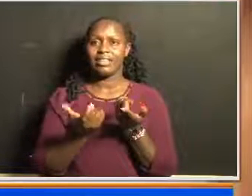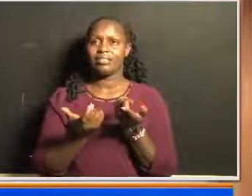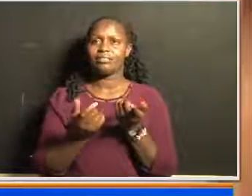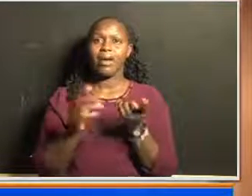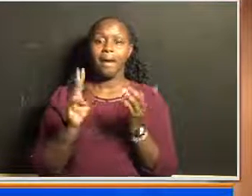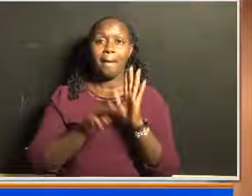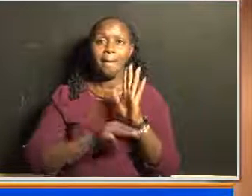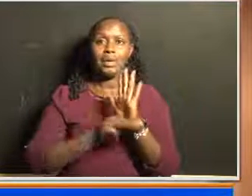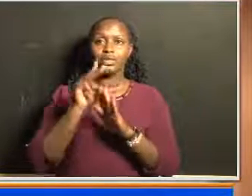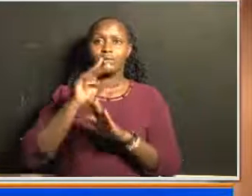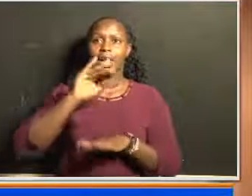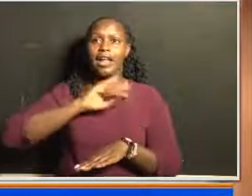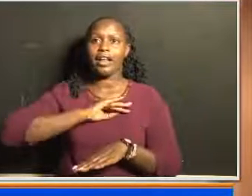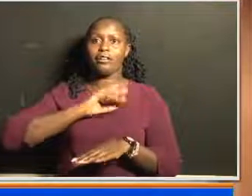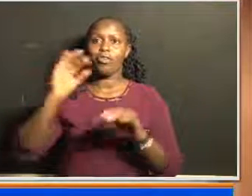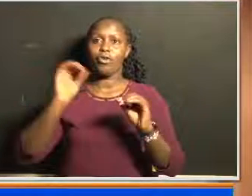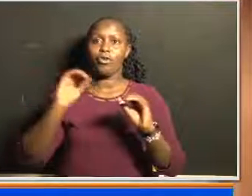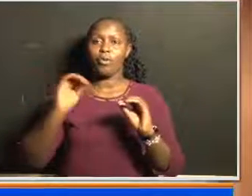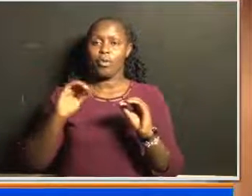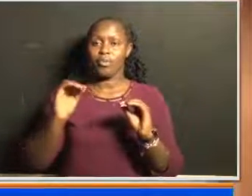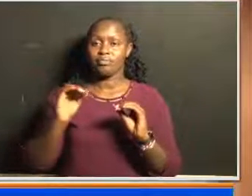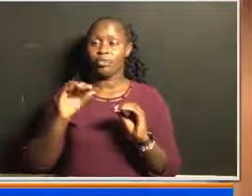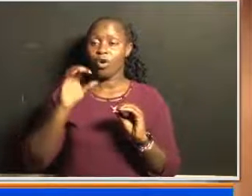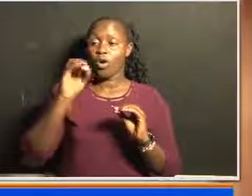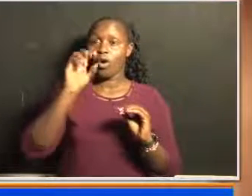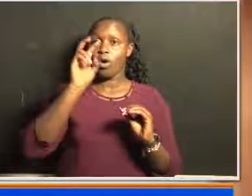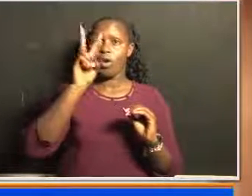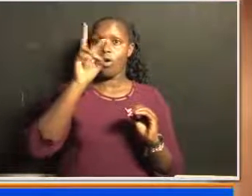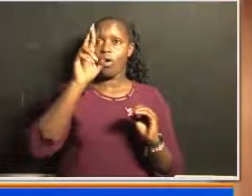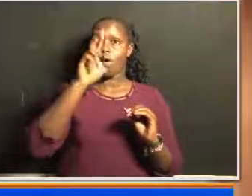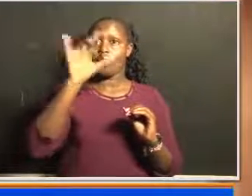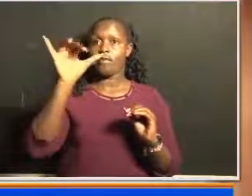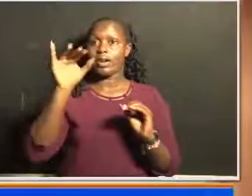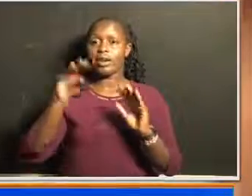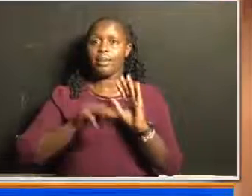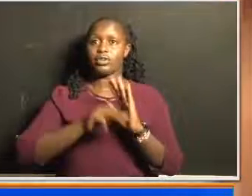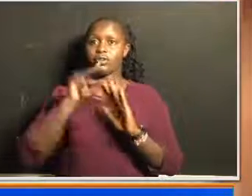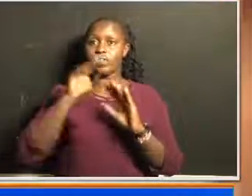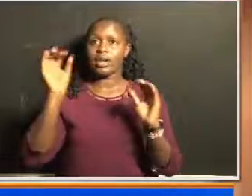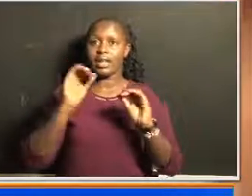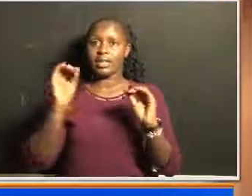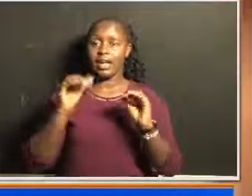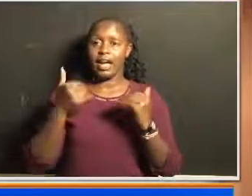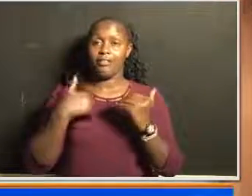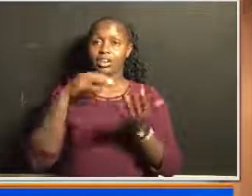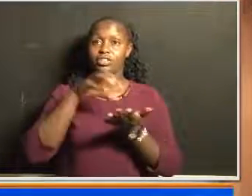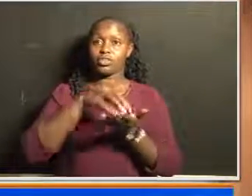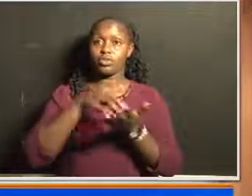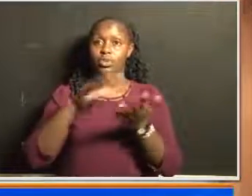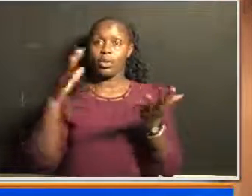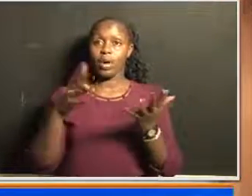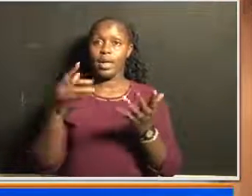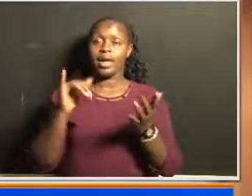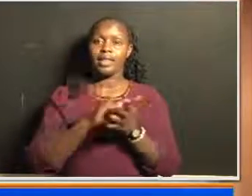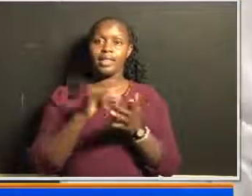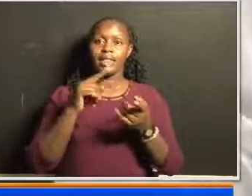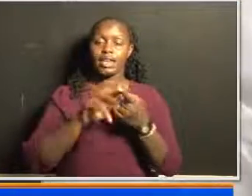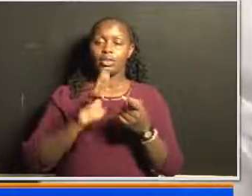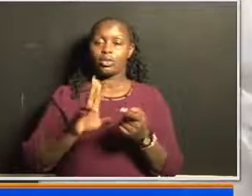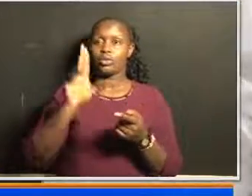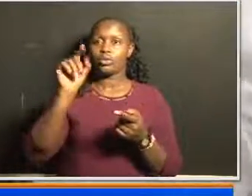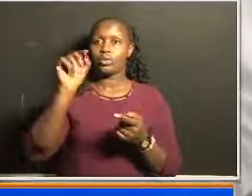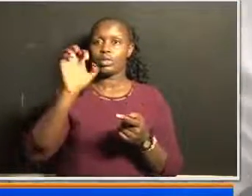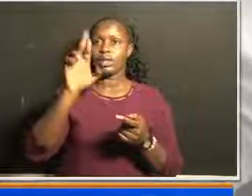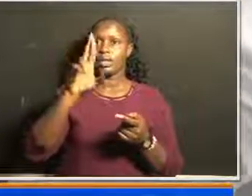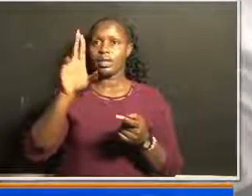mature enough to come and be fertilized. We can have a situation where the uterus itself is not conducive. He